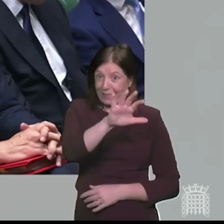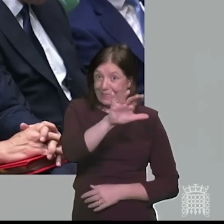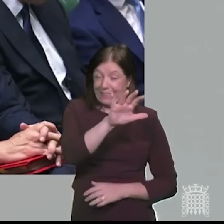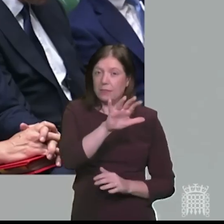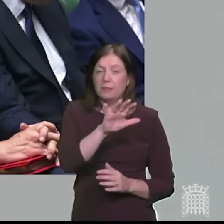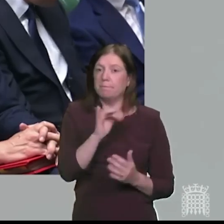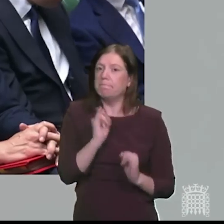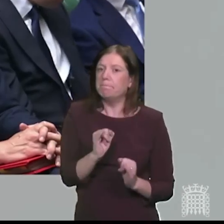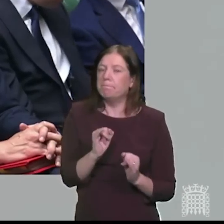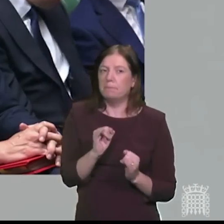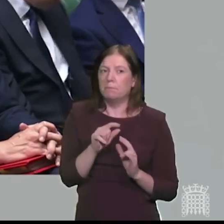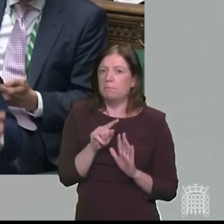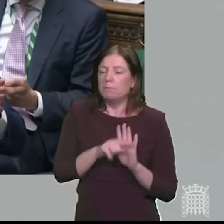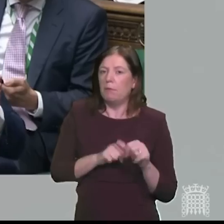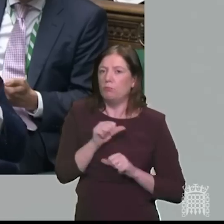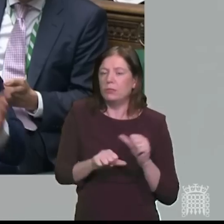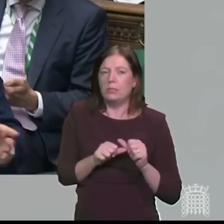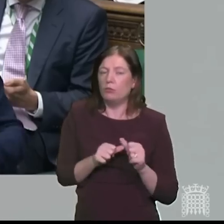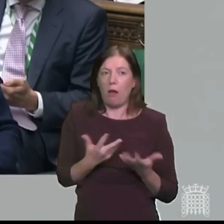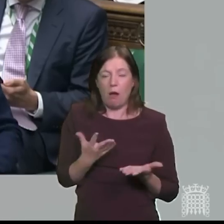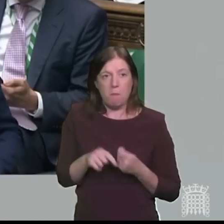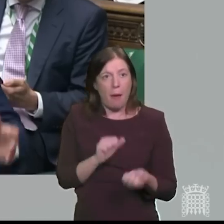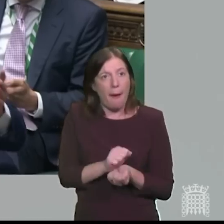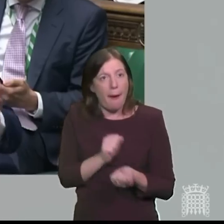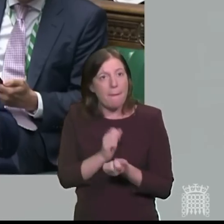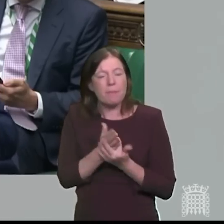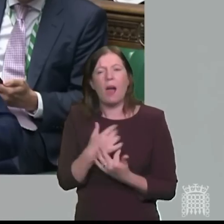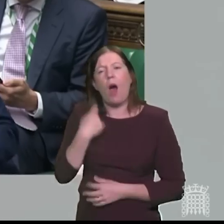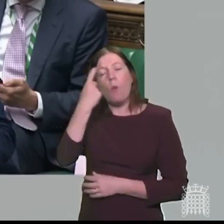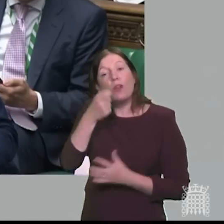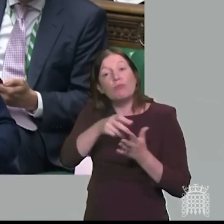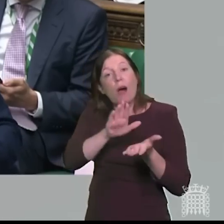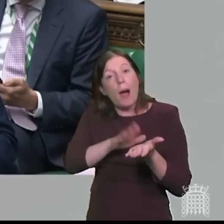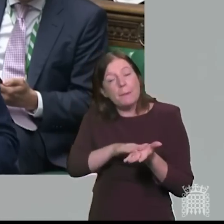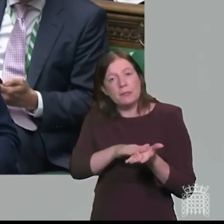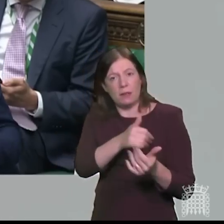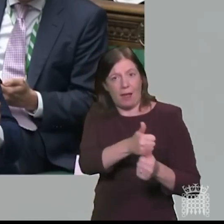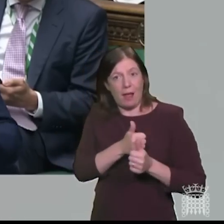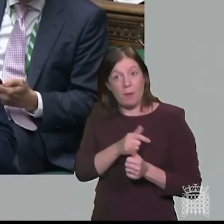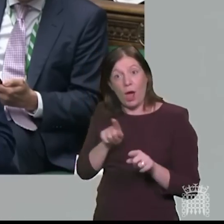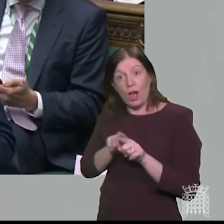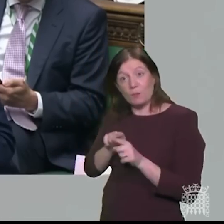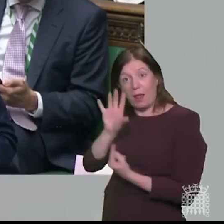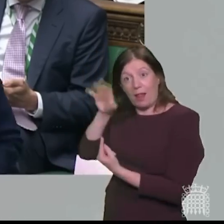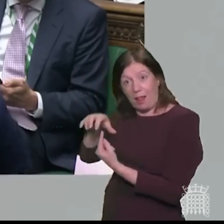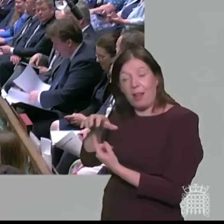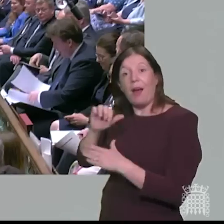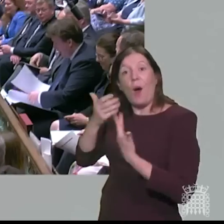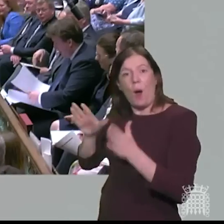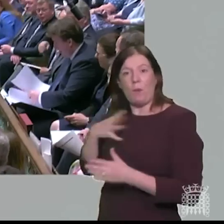raised this with the Health Secretary. Would the Prime Minister look to see what he can do? And would he come and like to open the CDC next year in